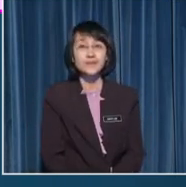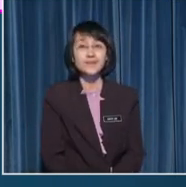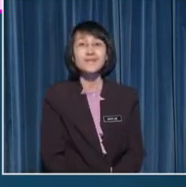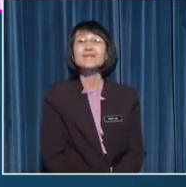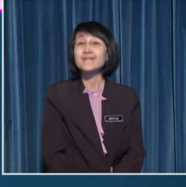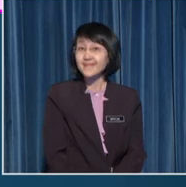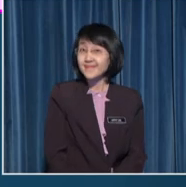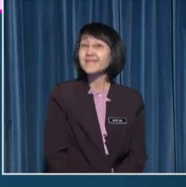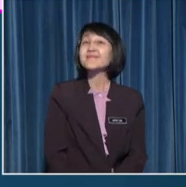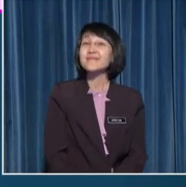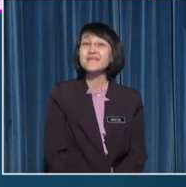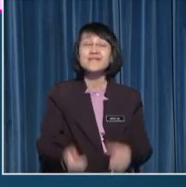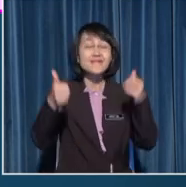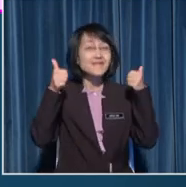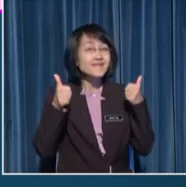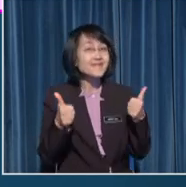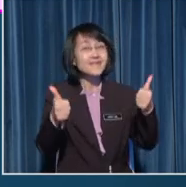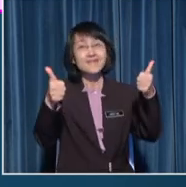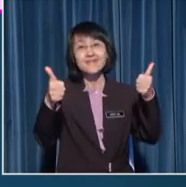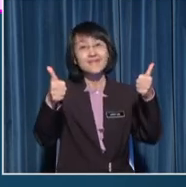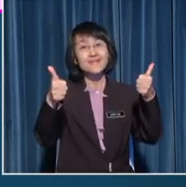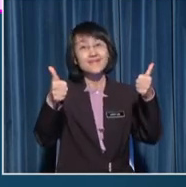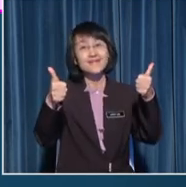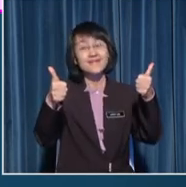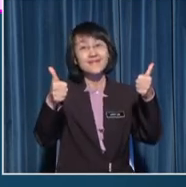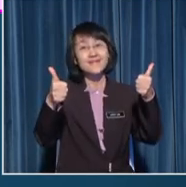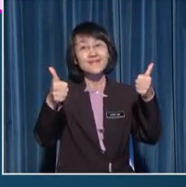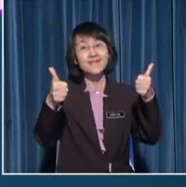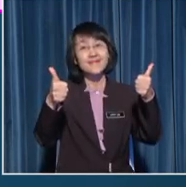Aha! Well done!